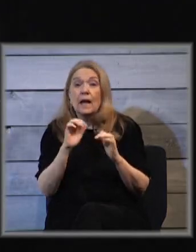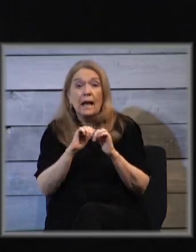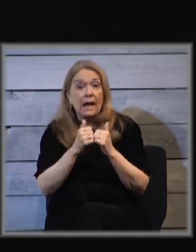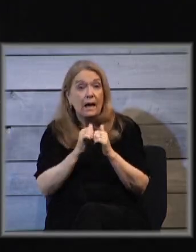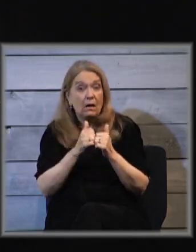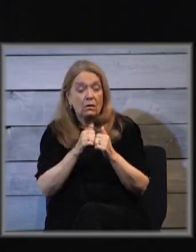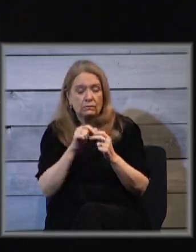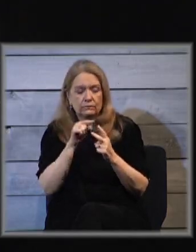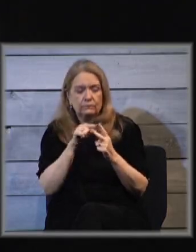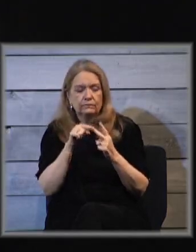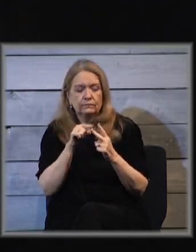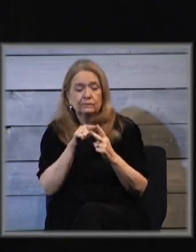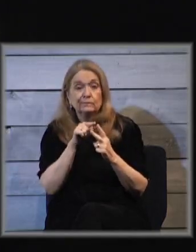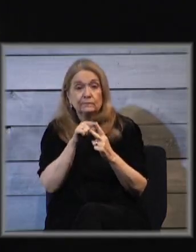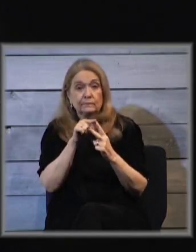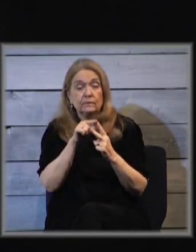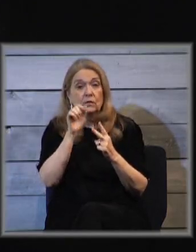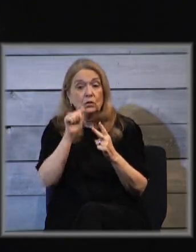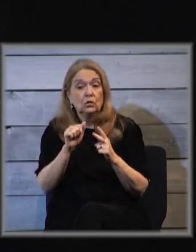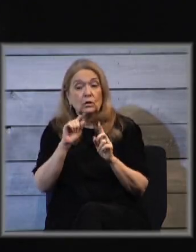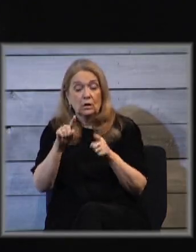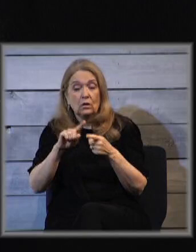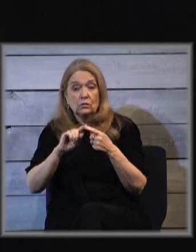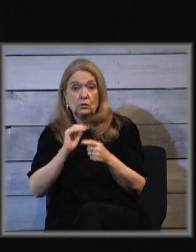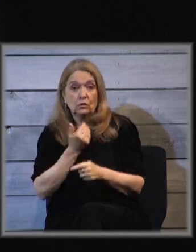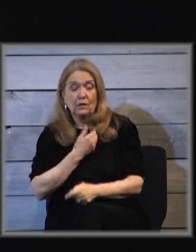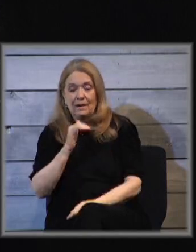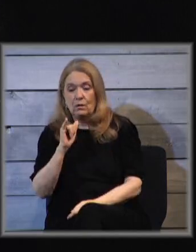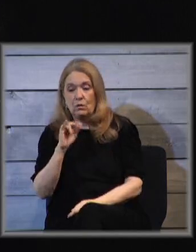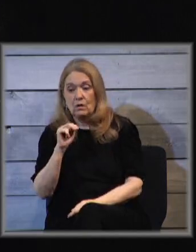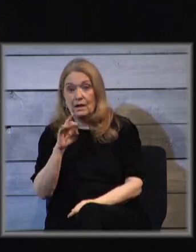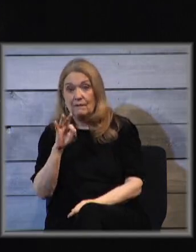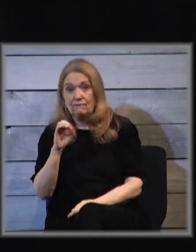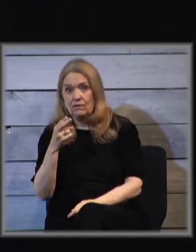two ways. One is you can go to our info hub,